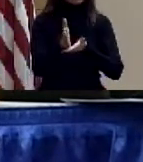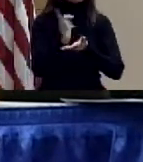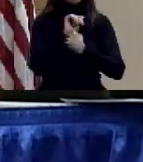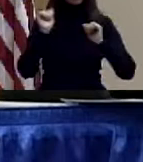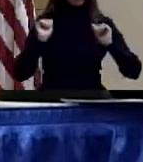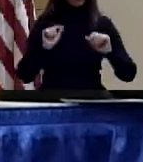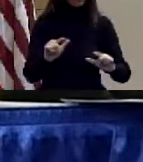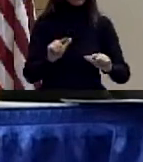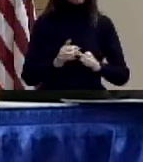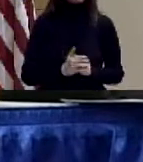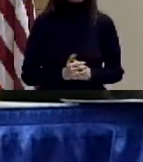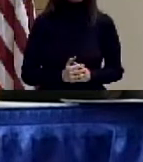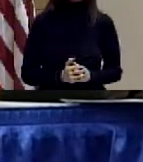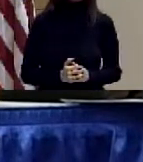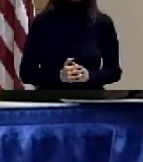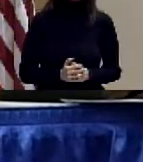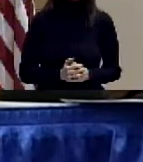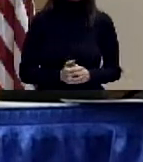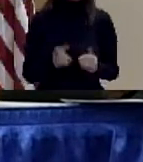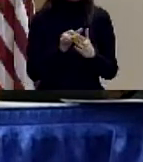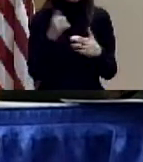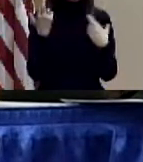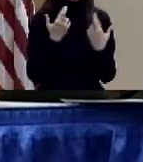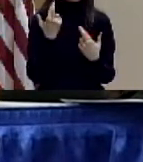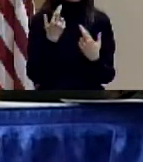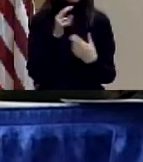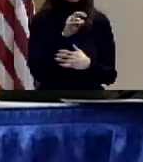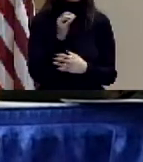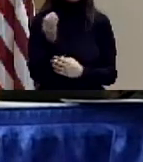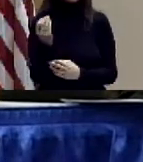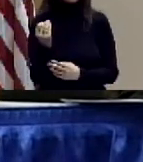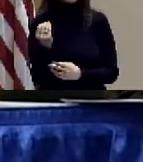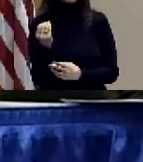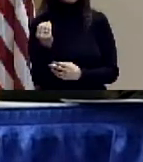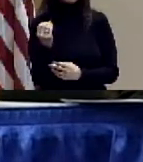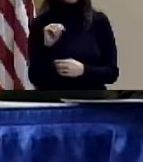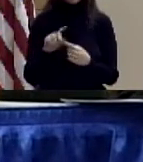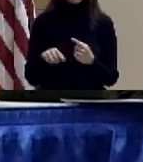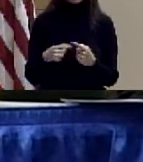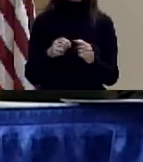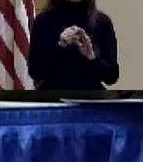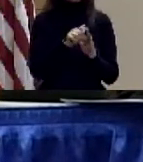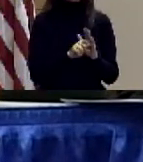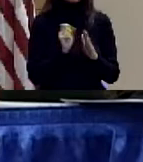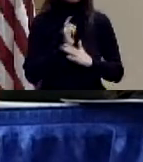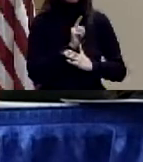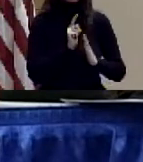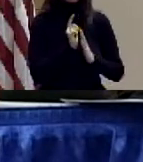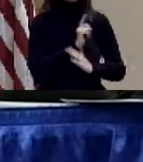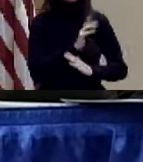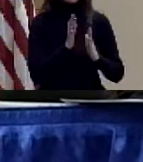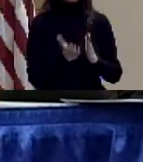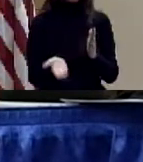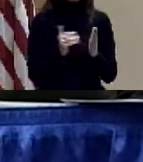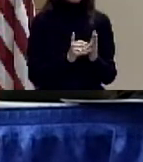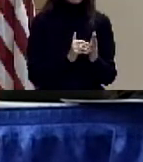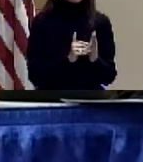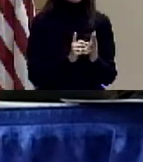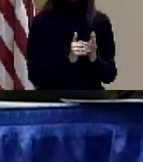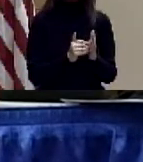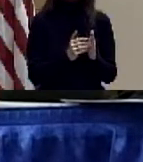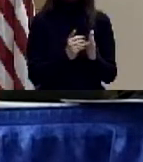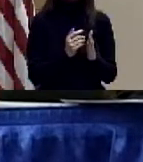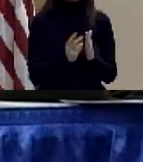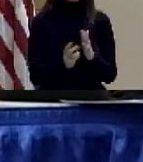all. For that reason, in 2014, when the state legislature once again failed to